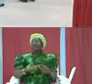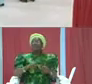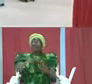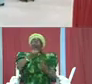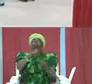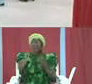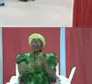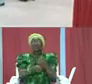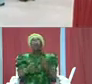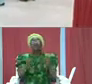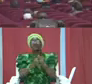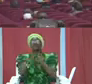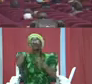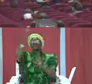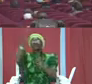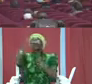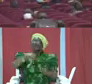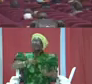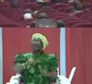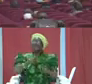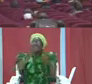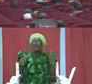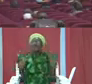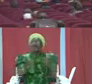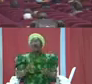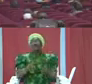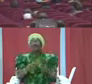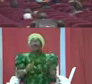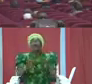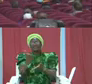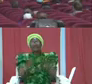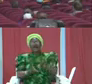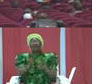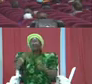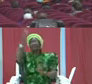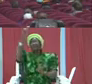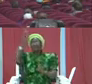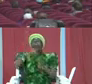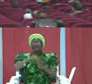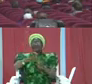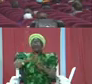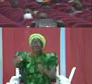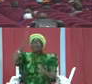I want to serve you in spirit and in truth.